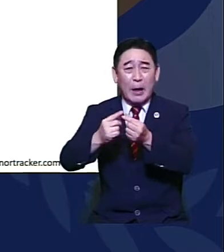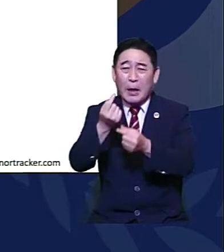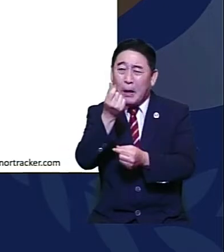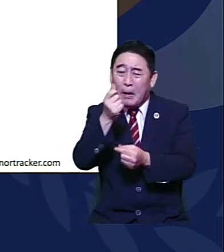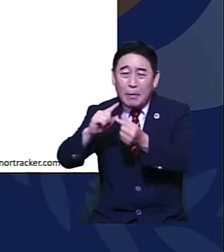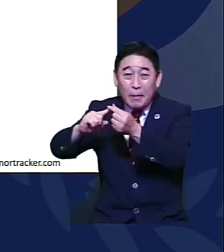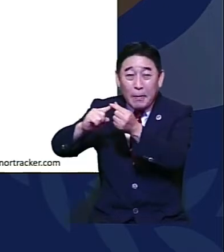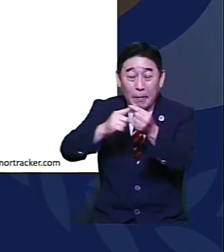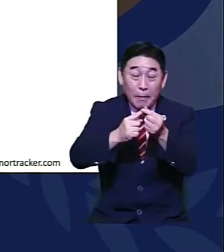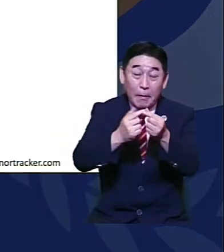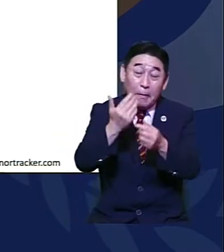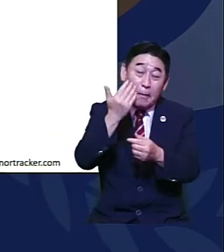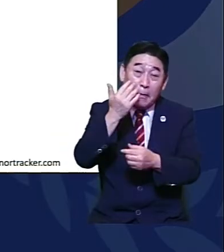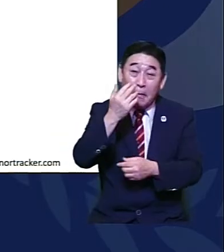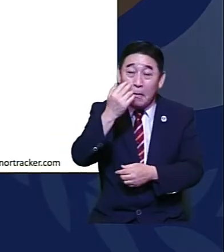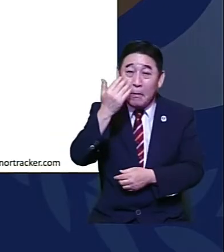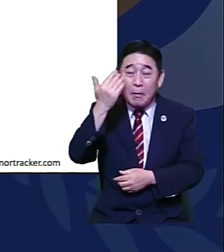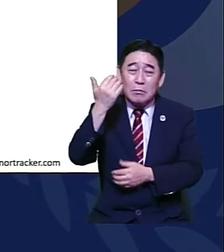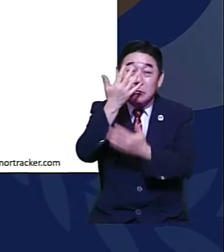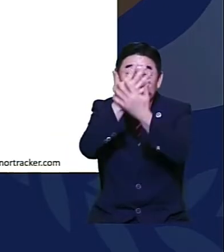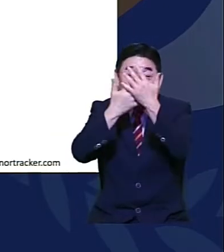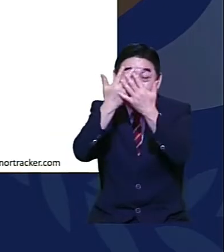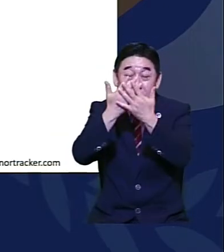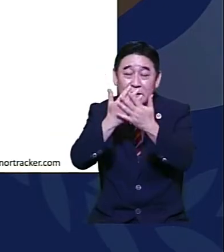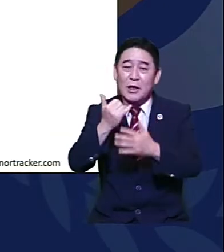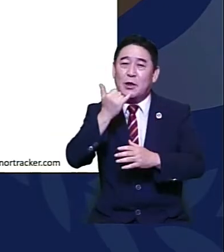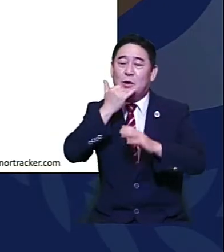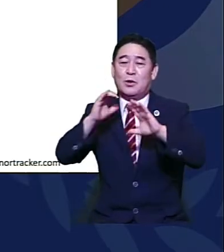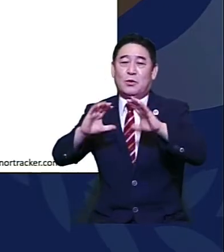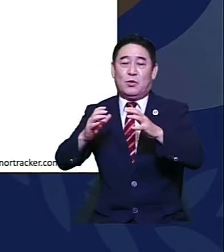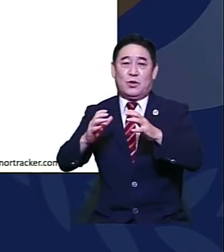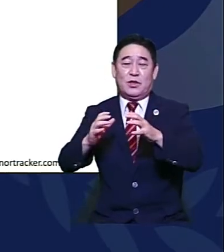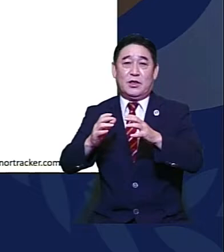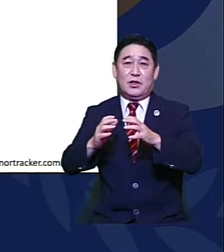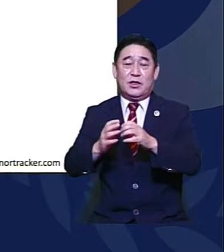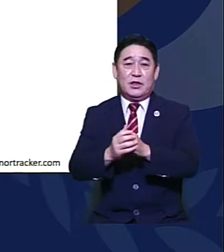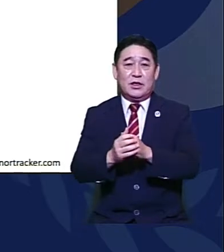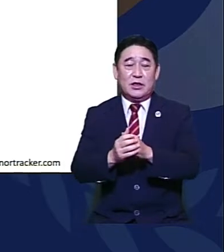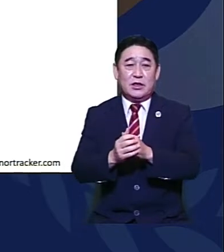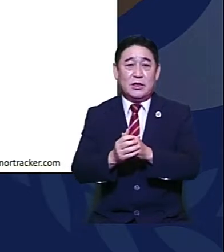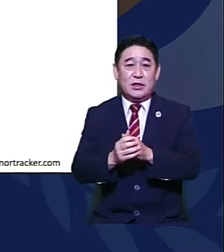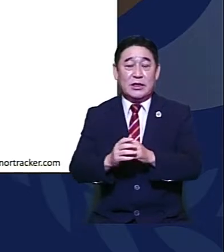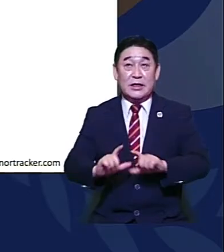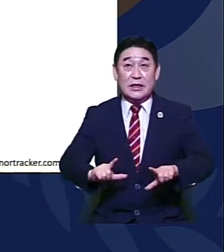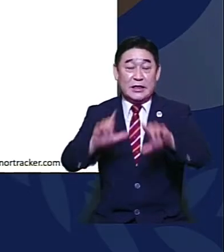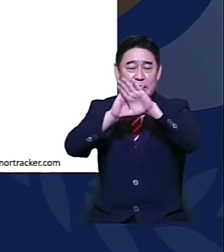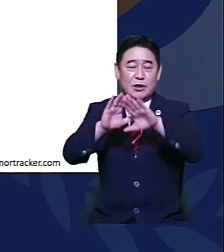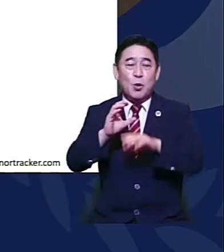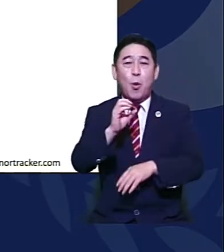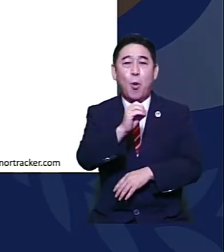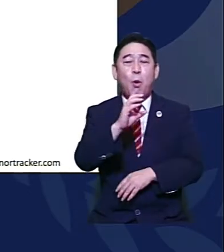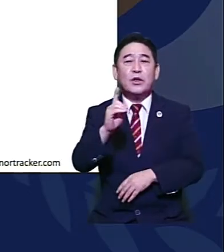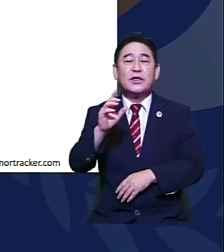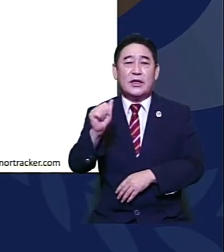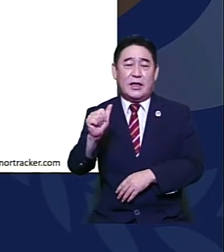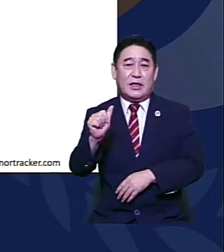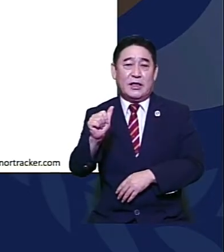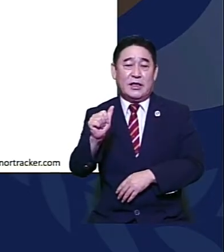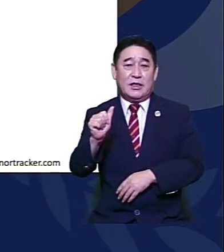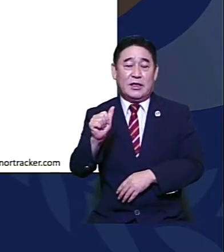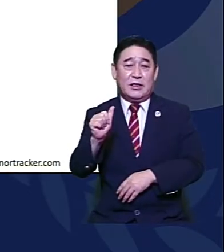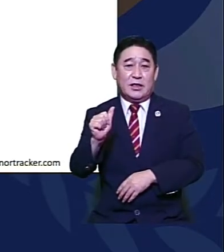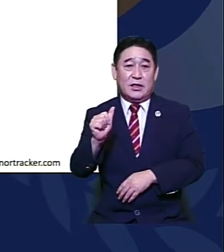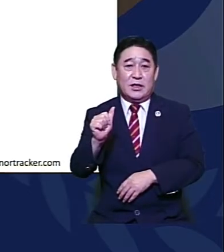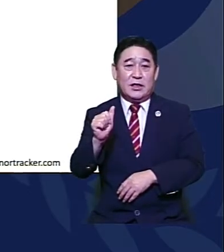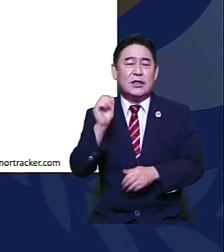the largest donor country, followed by Japan, EU,